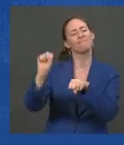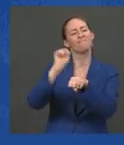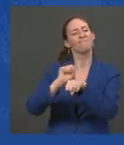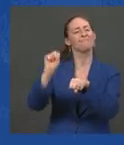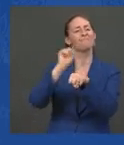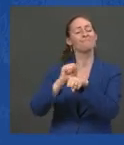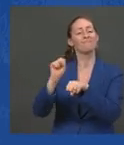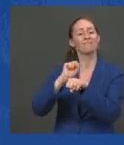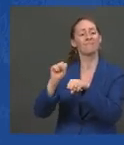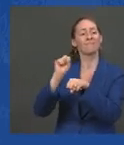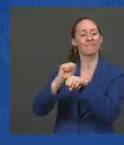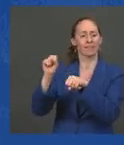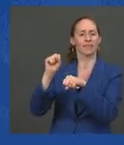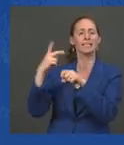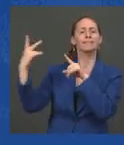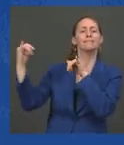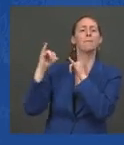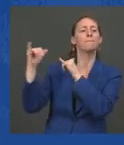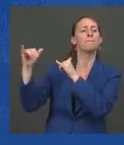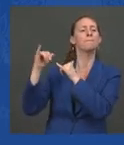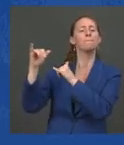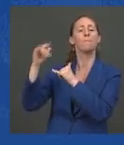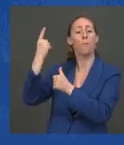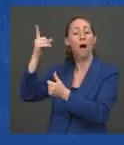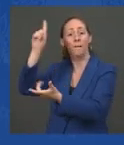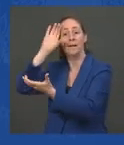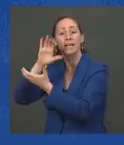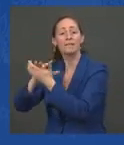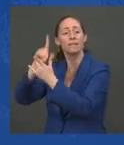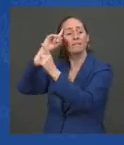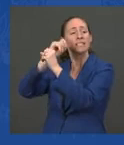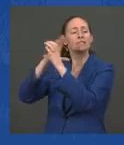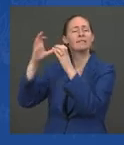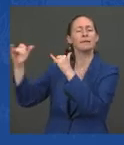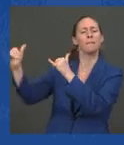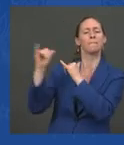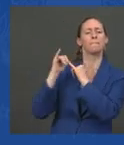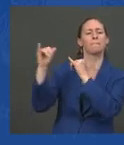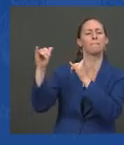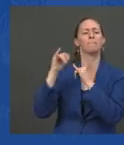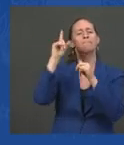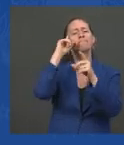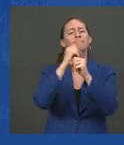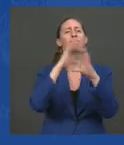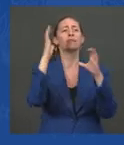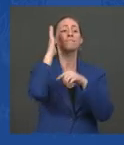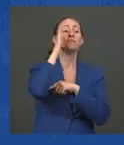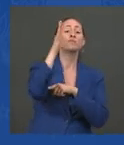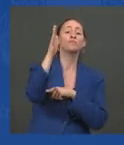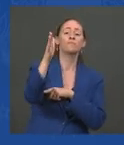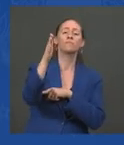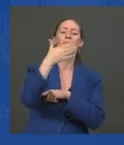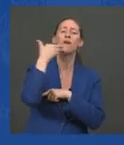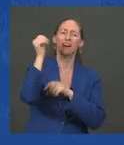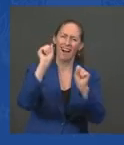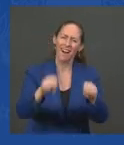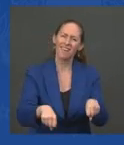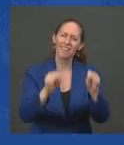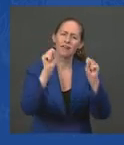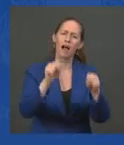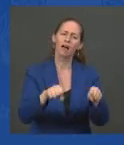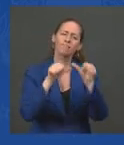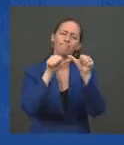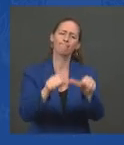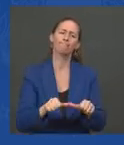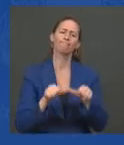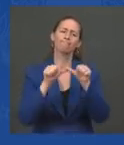we must keep believing a better future is possible. And as Dr. King